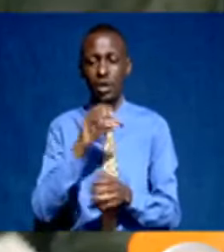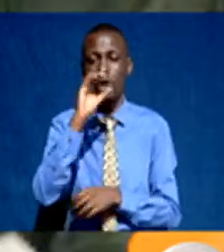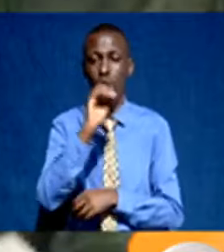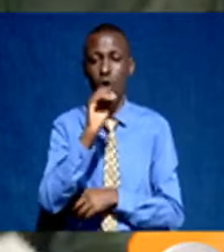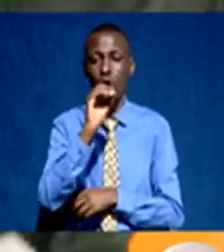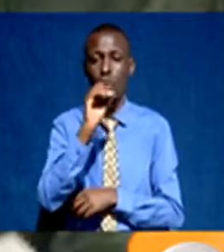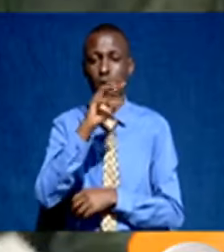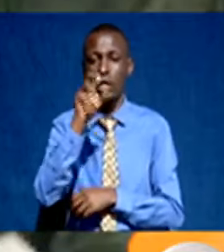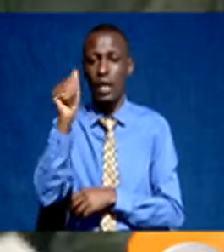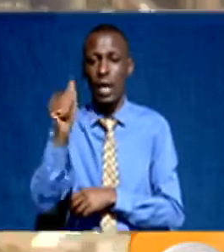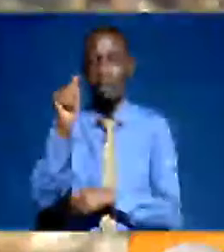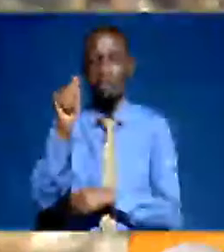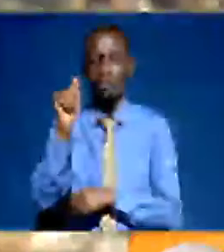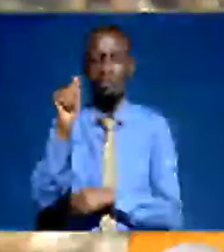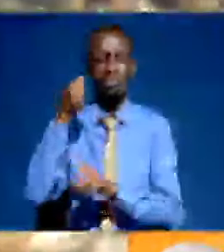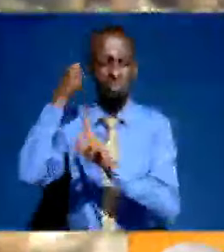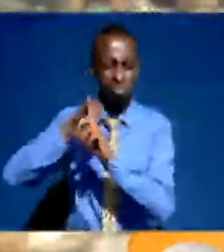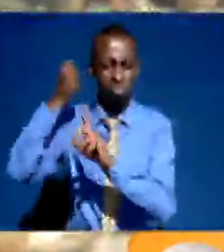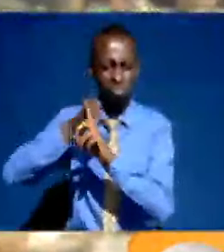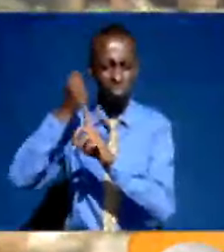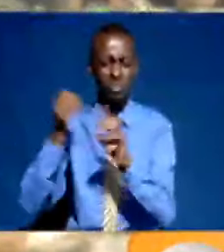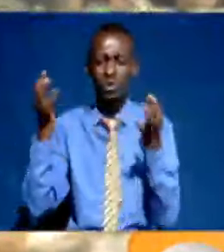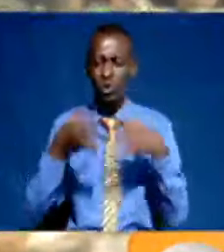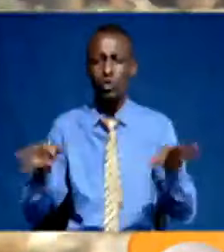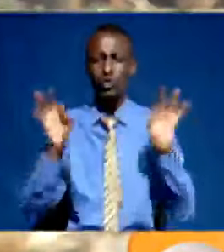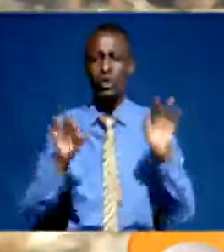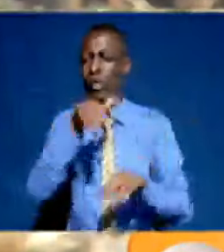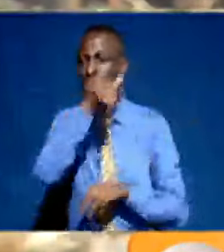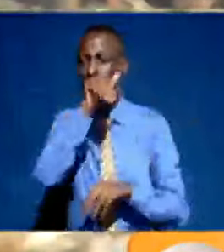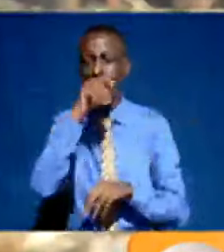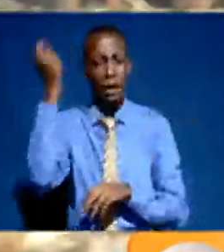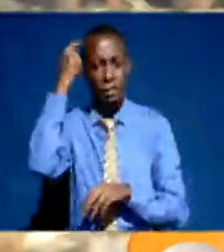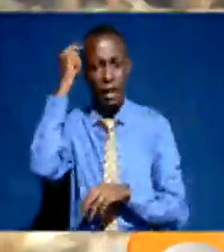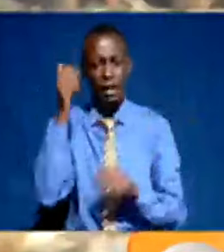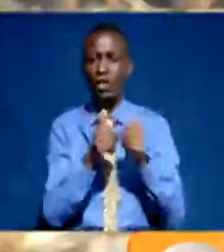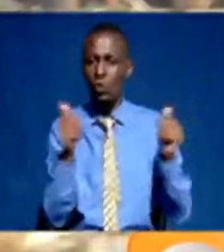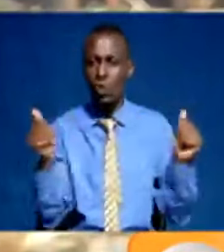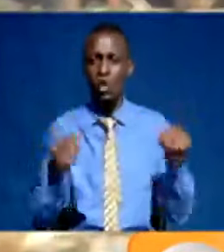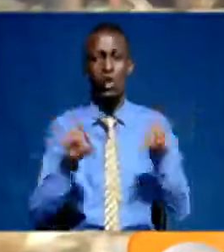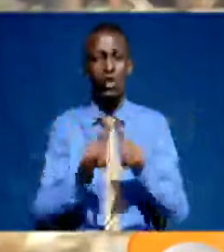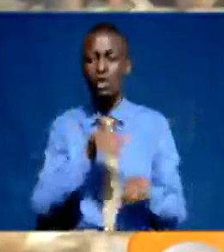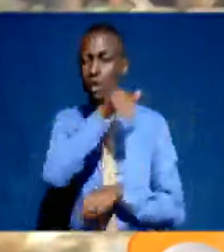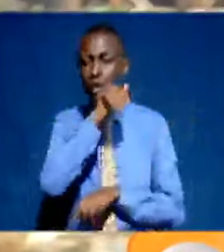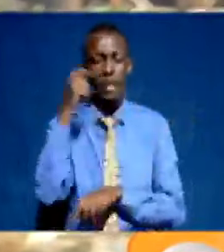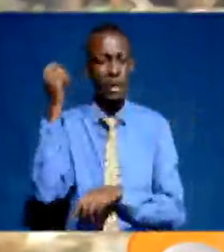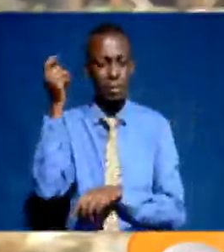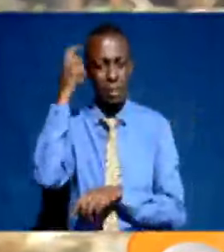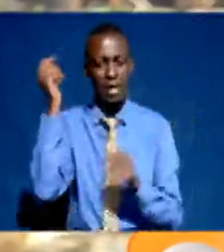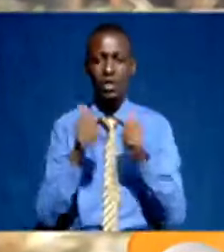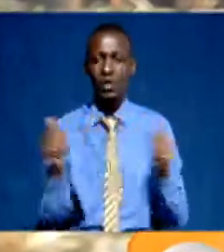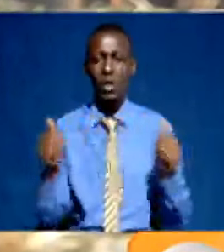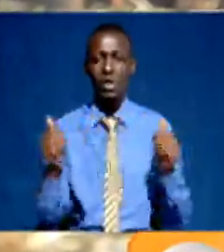kurelease Kenyatta. Kwa maana Jaramogi alikuwa na ubongo mzuri sana. Hata Raila iko na ubongo yake ni sawa ile